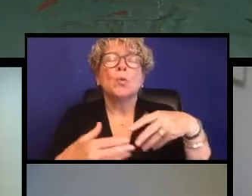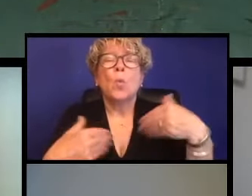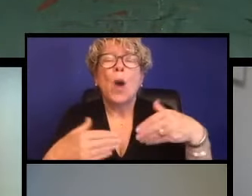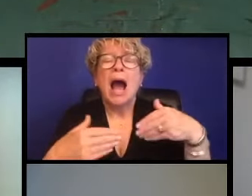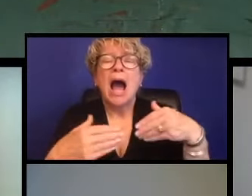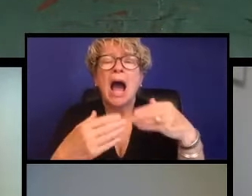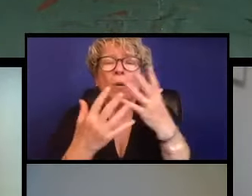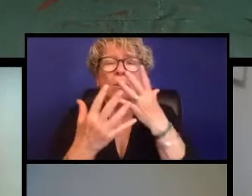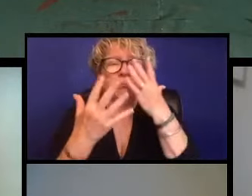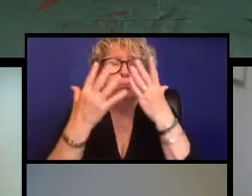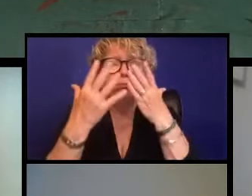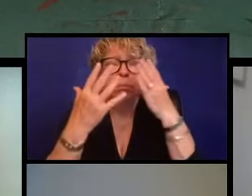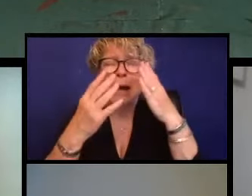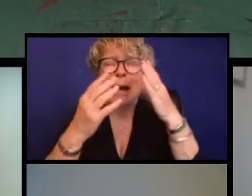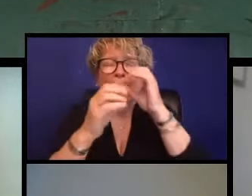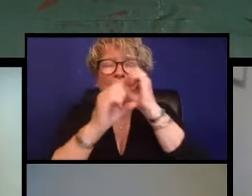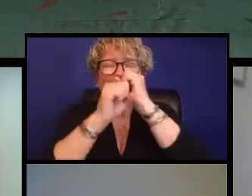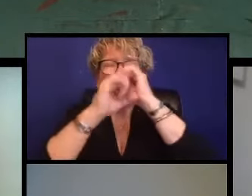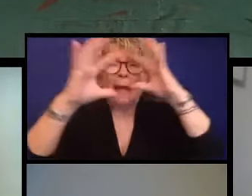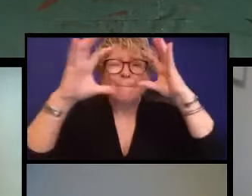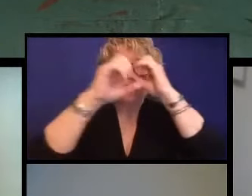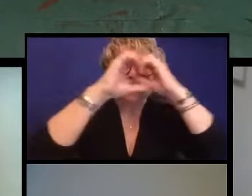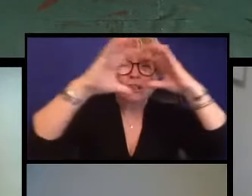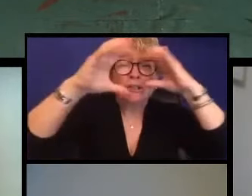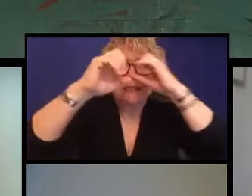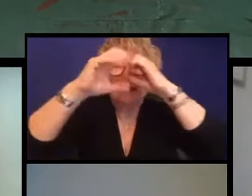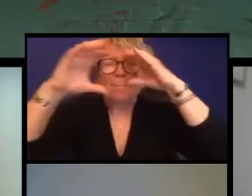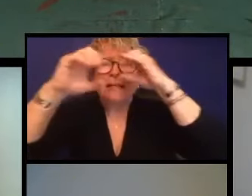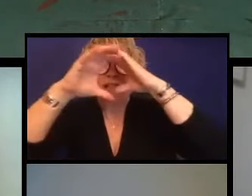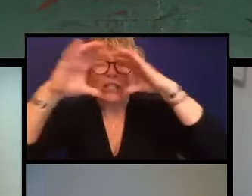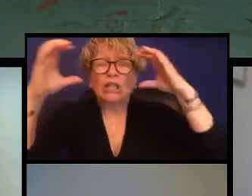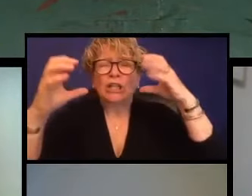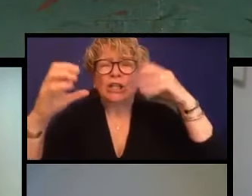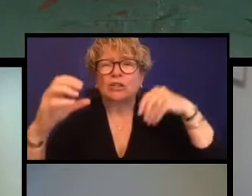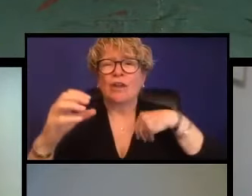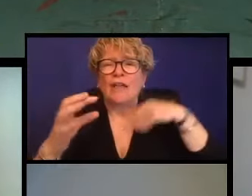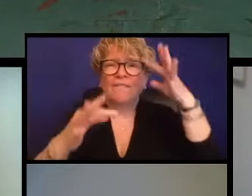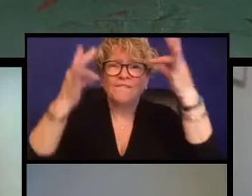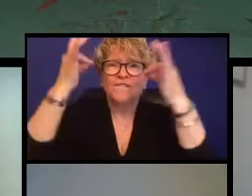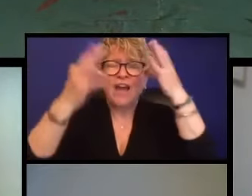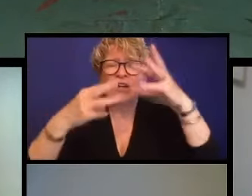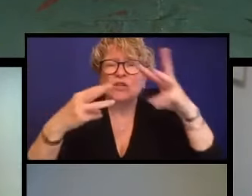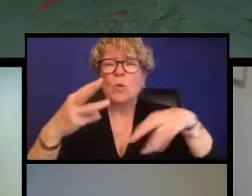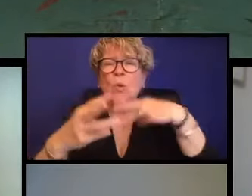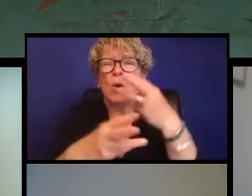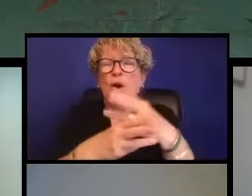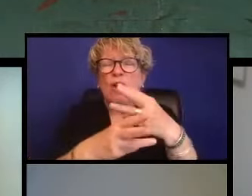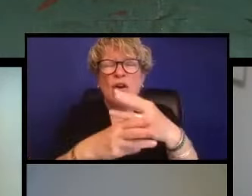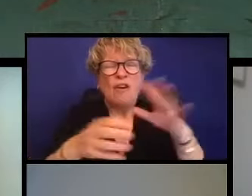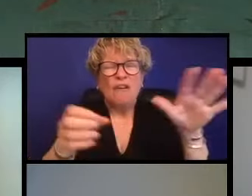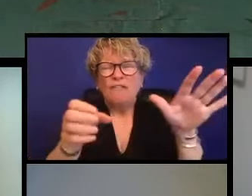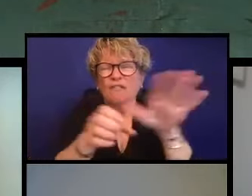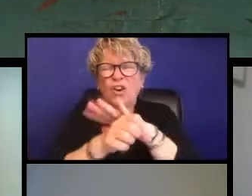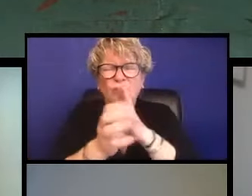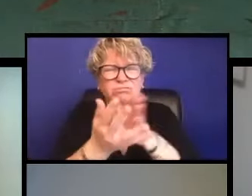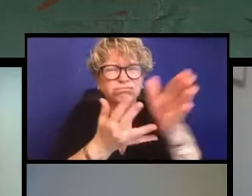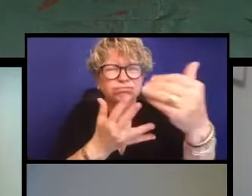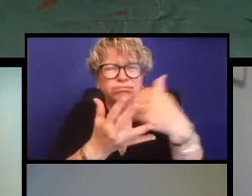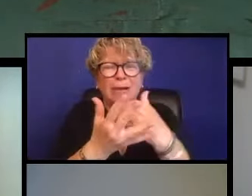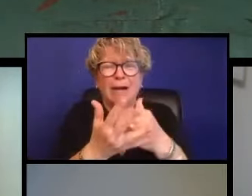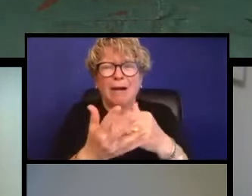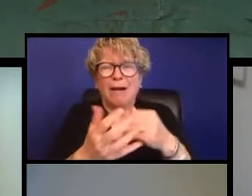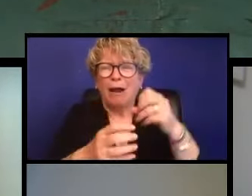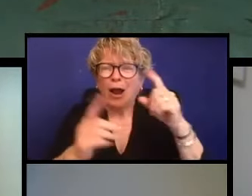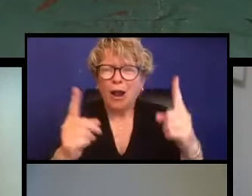it, thoroughly, thoroughly developed from the very start, with very complex social structures